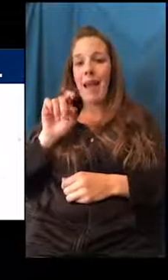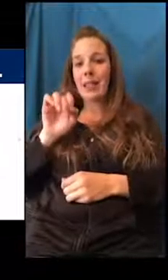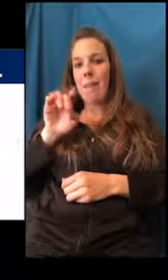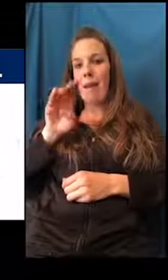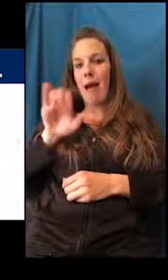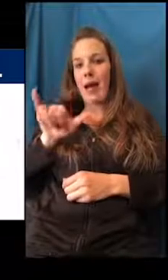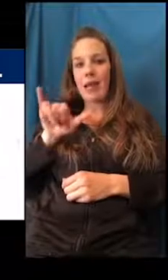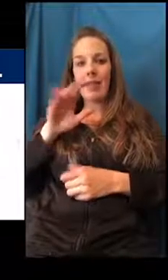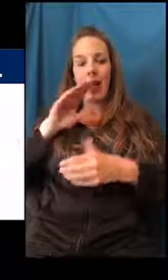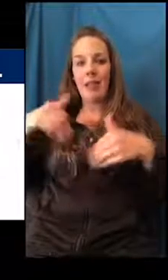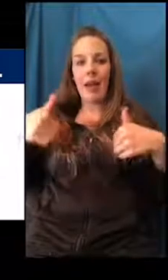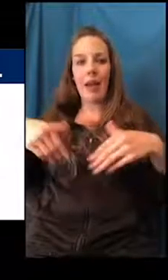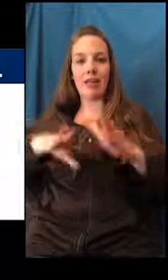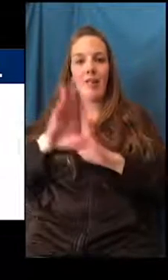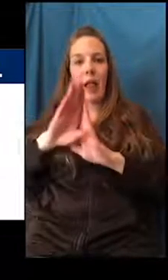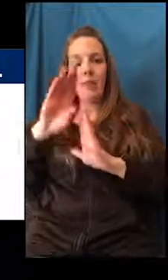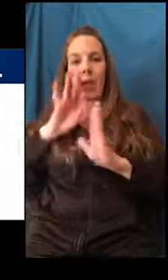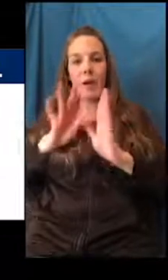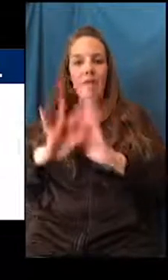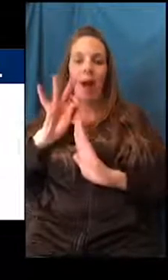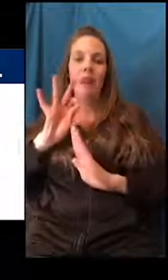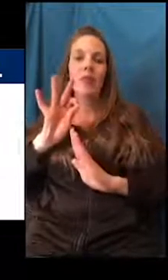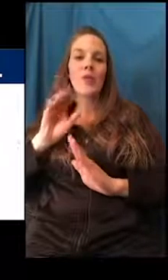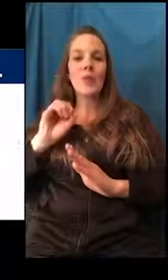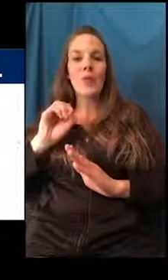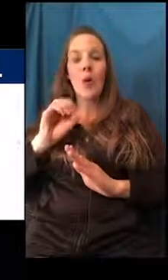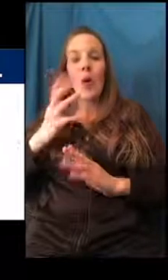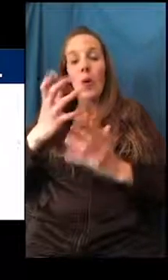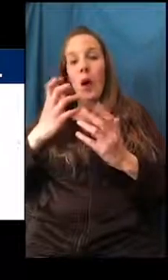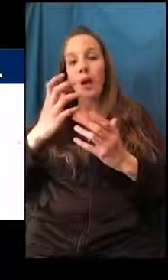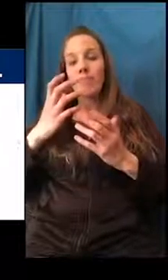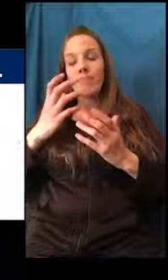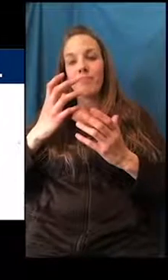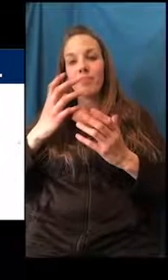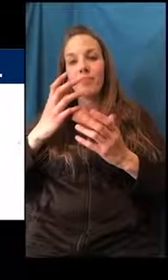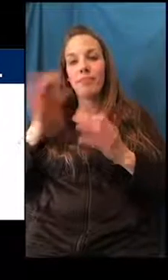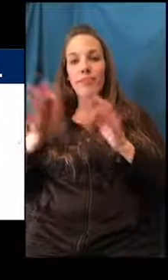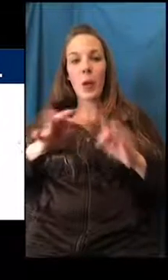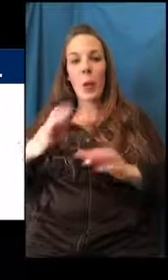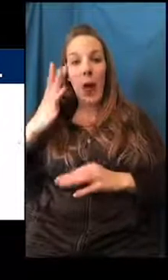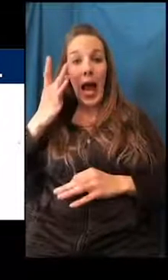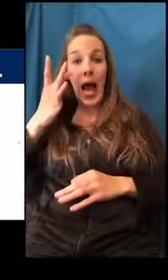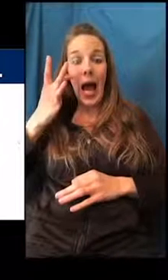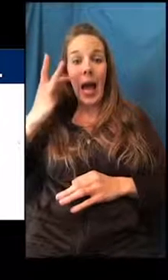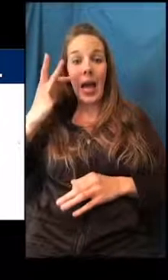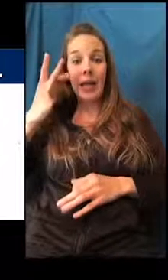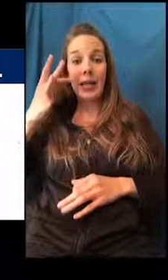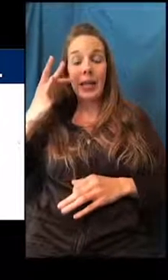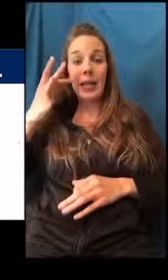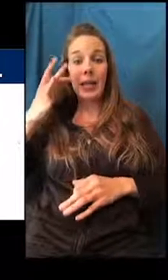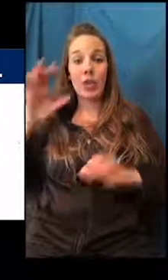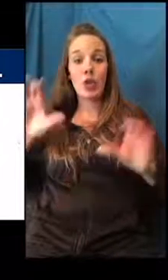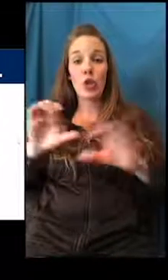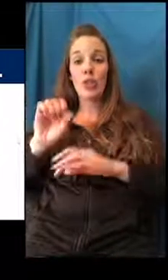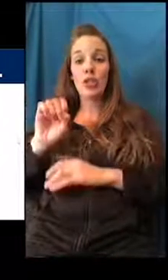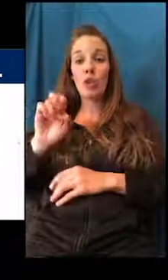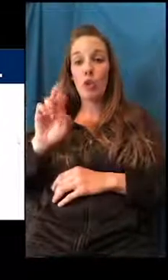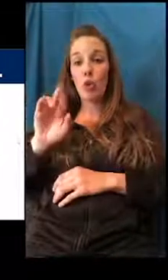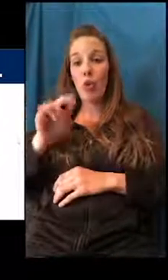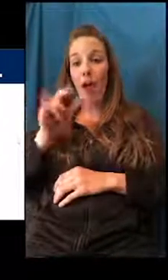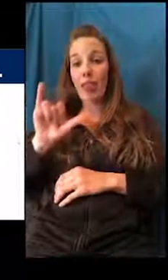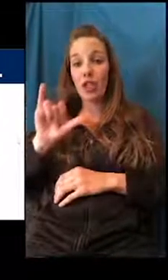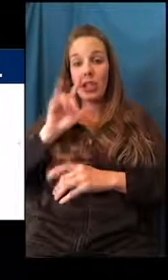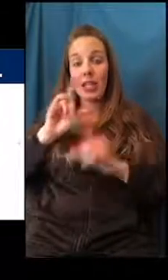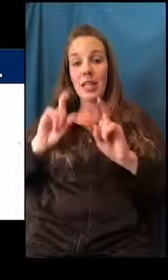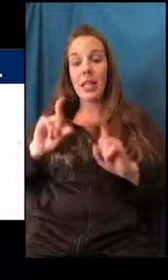able to find. But I want to also talk about why we're doing serology testing, and the Centers for